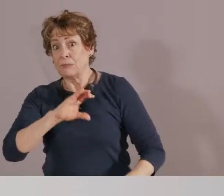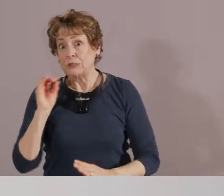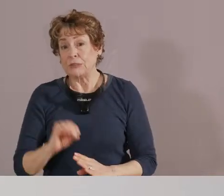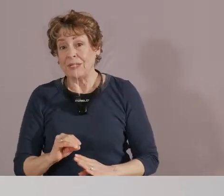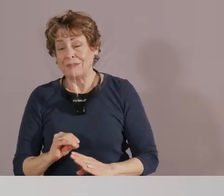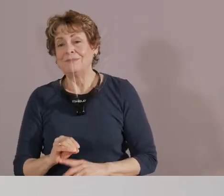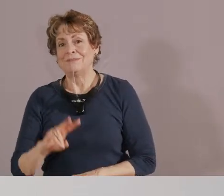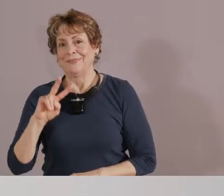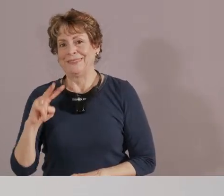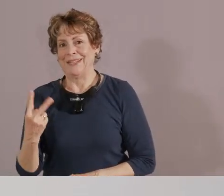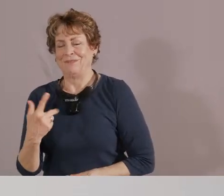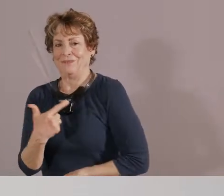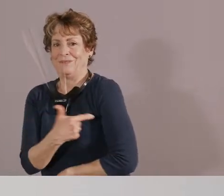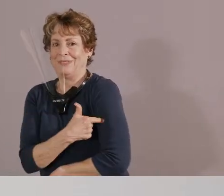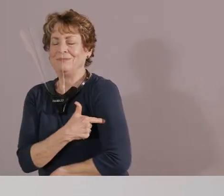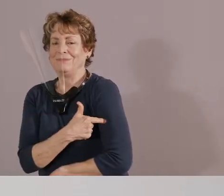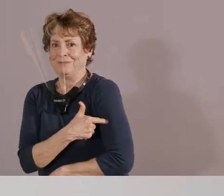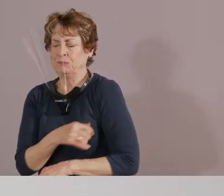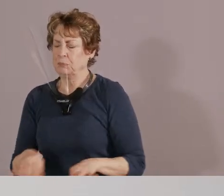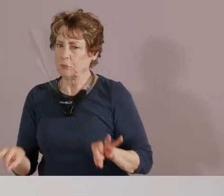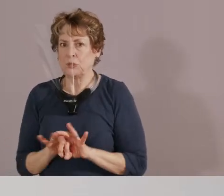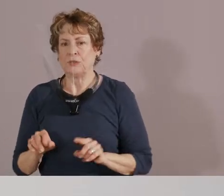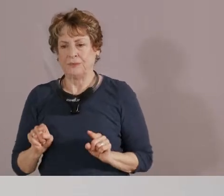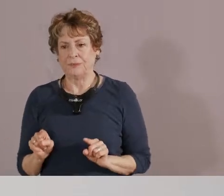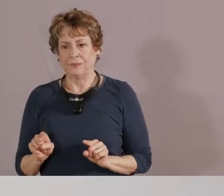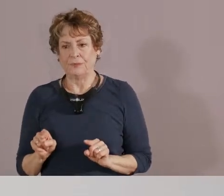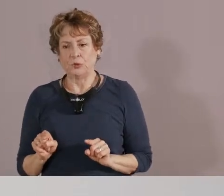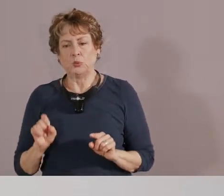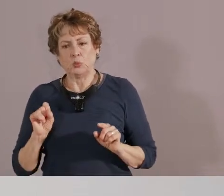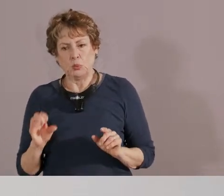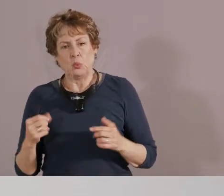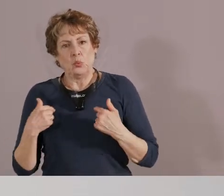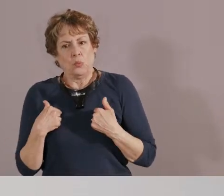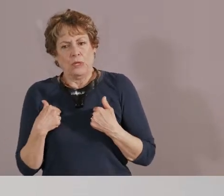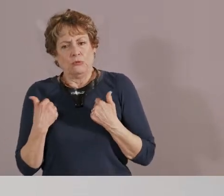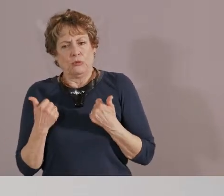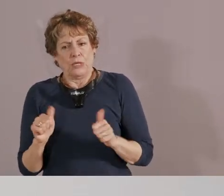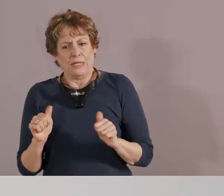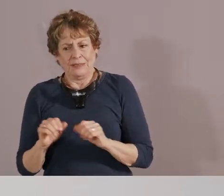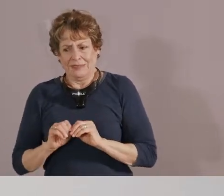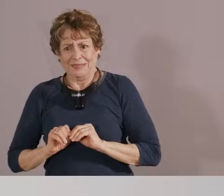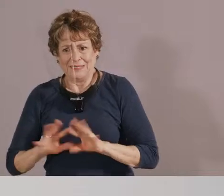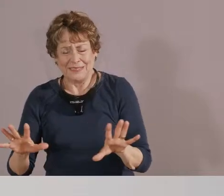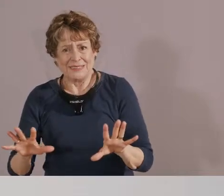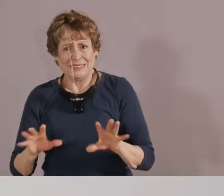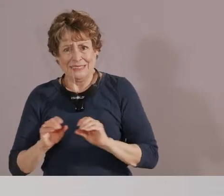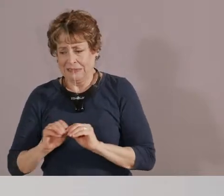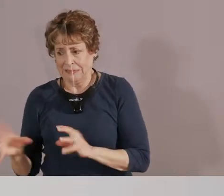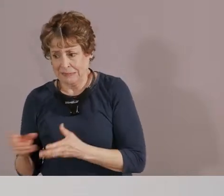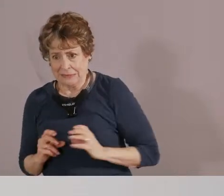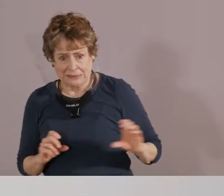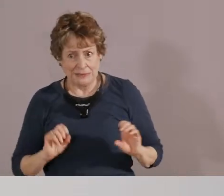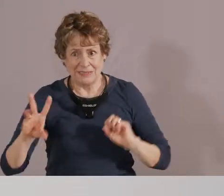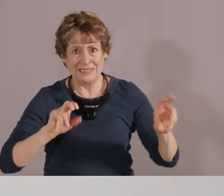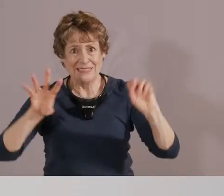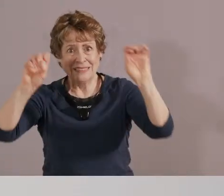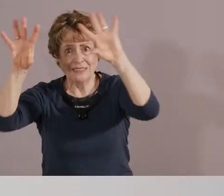doses while getting out the first doses as quickly as we can, but it all could be a limiting factor,